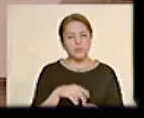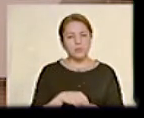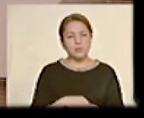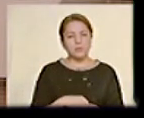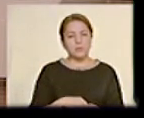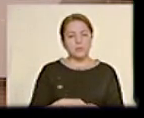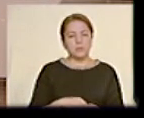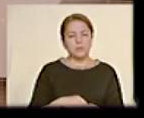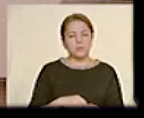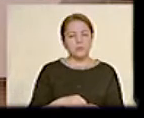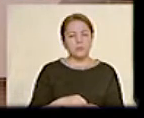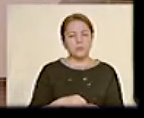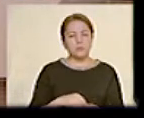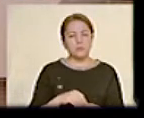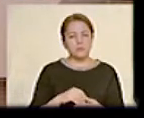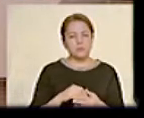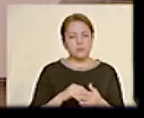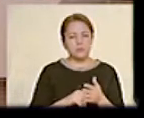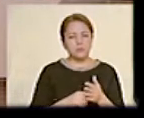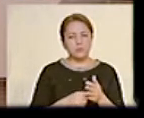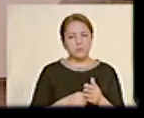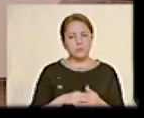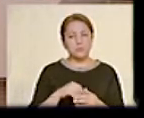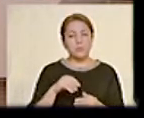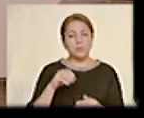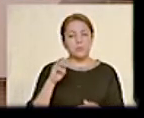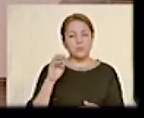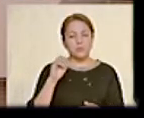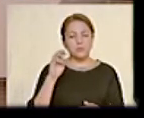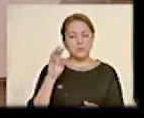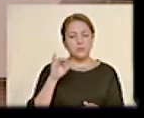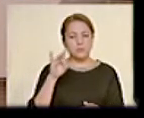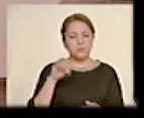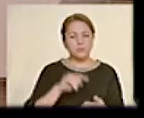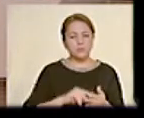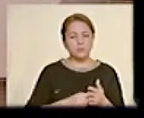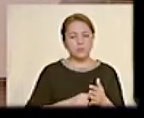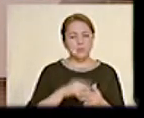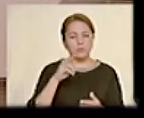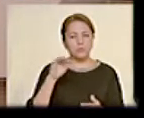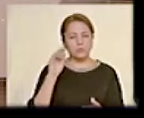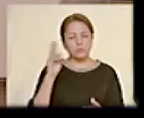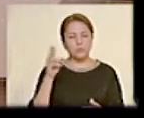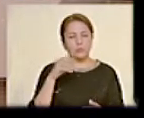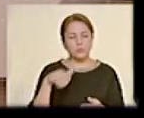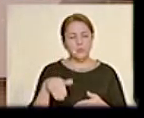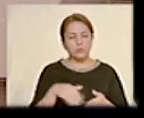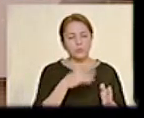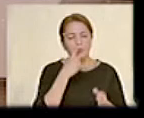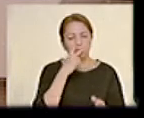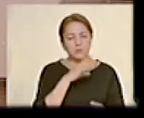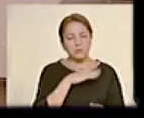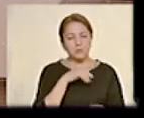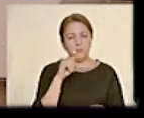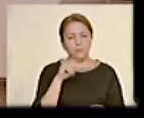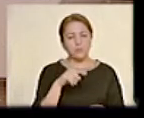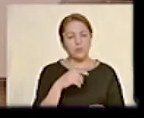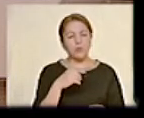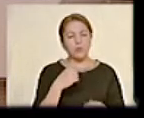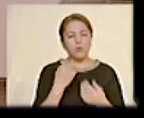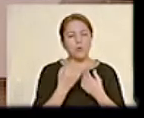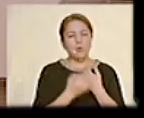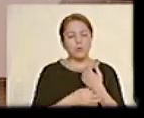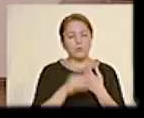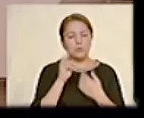timur.doc nomli faylga yo'l ko'rsatilgan. Ya'ni ko'rib o'tadigan bo'lsak, bu oxirgi